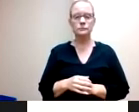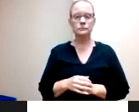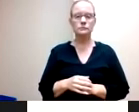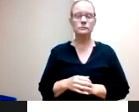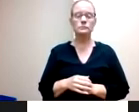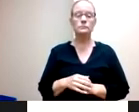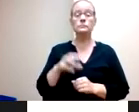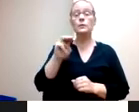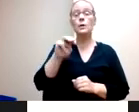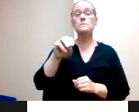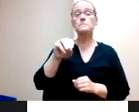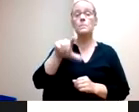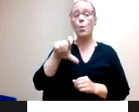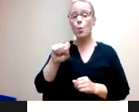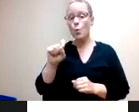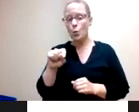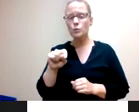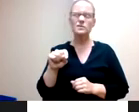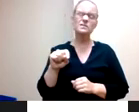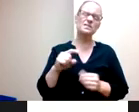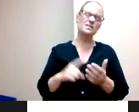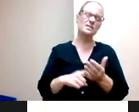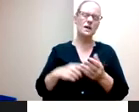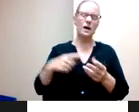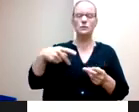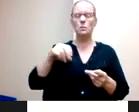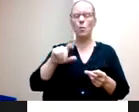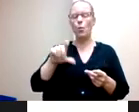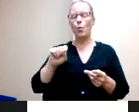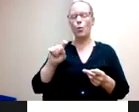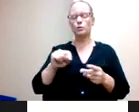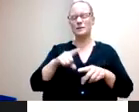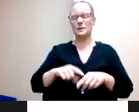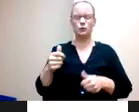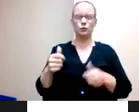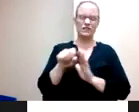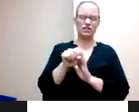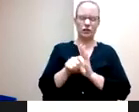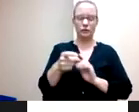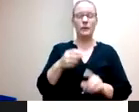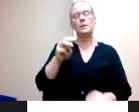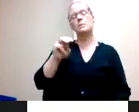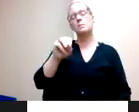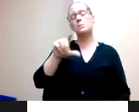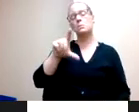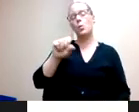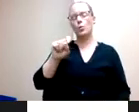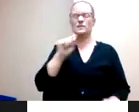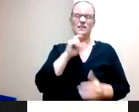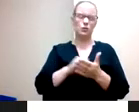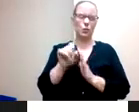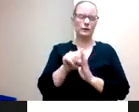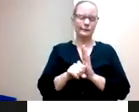The MOLST or POLST, depending on your state, the MOLST is what New York State has, and ours is bright,